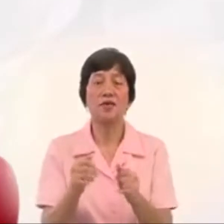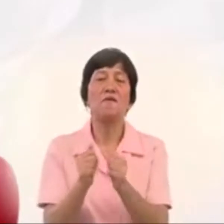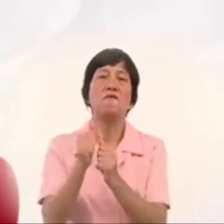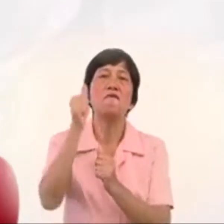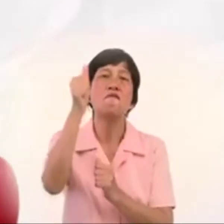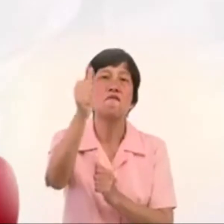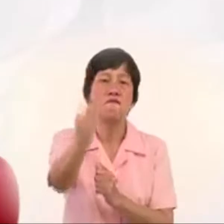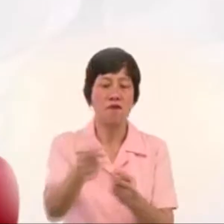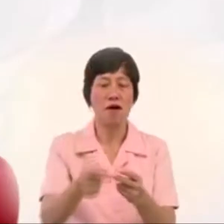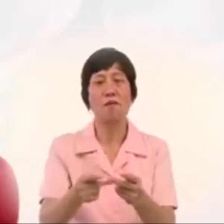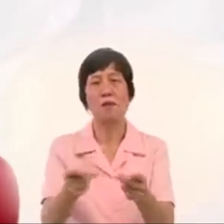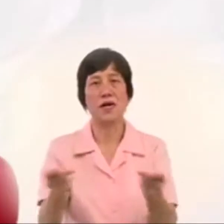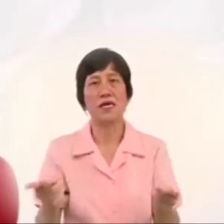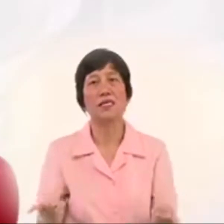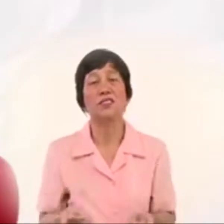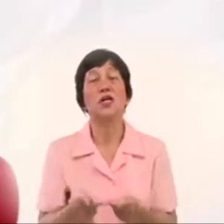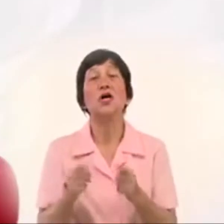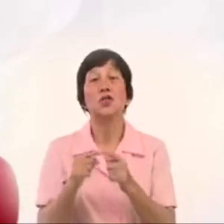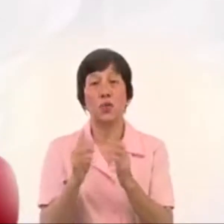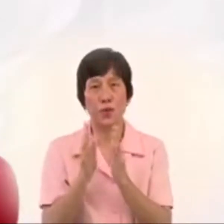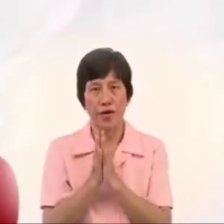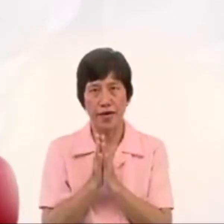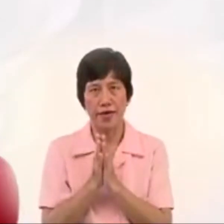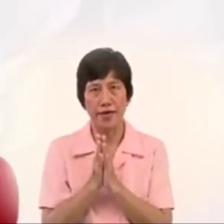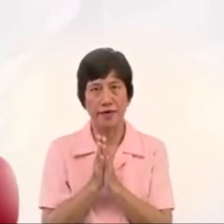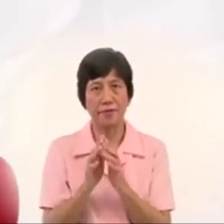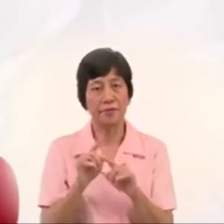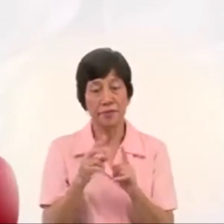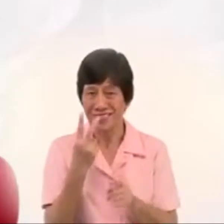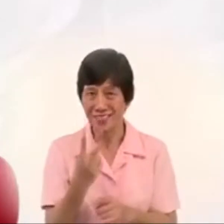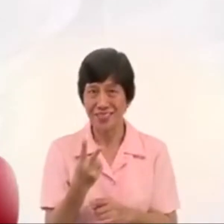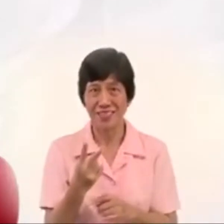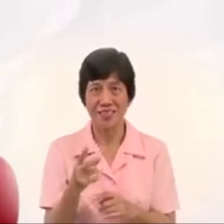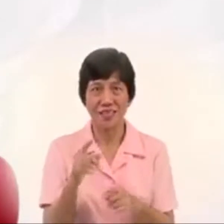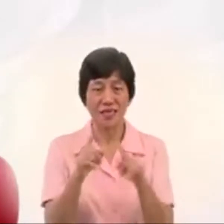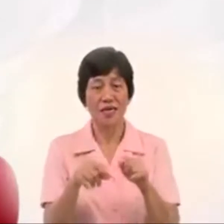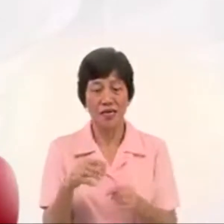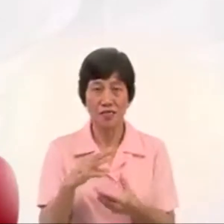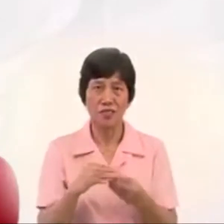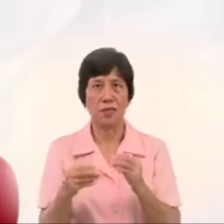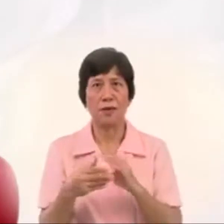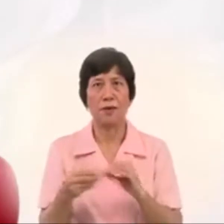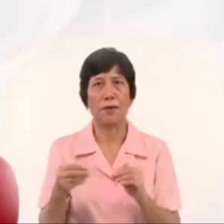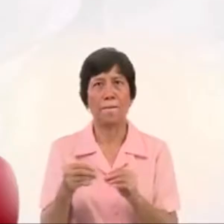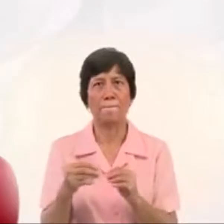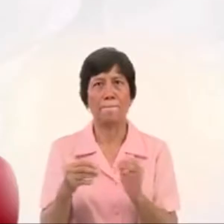pray. But look, as the story unfolds, we